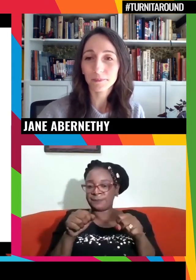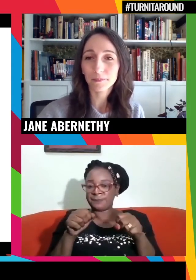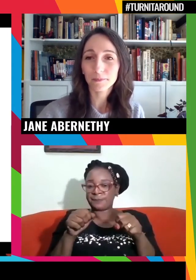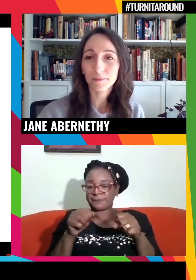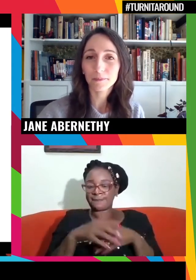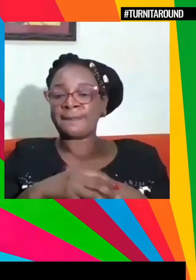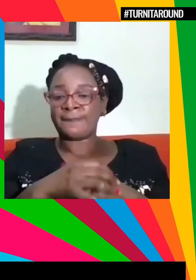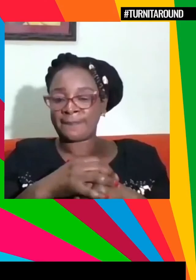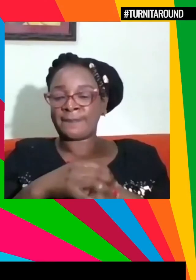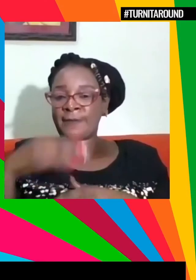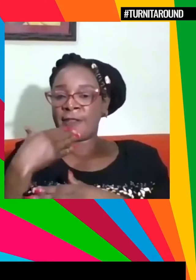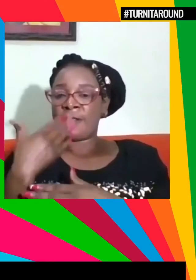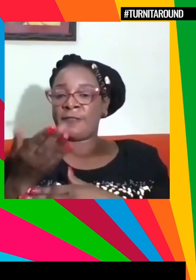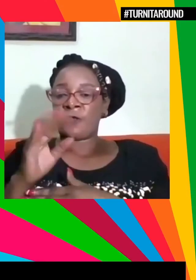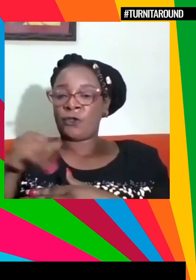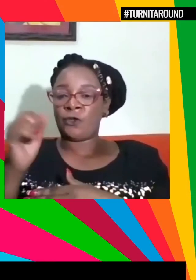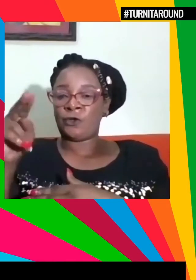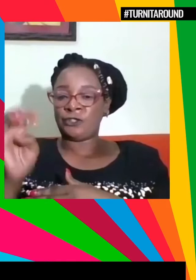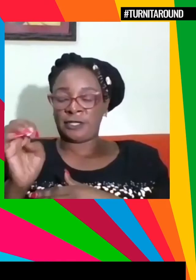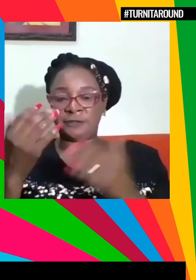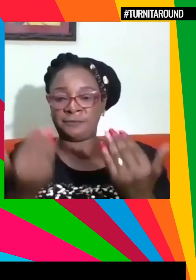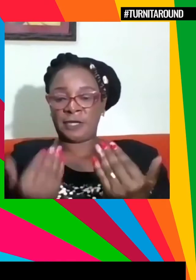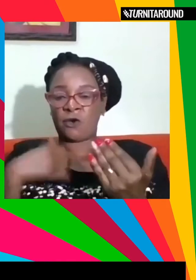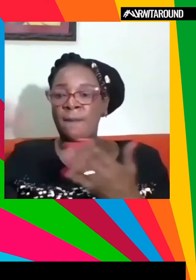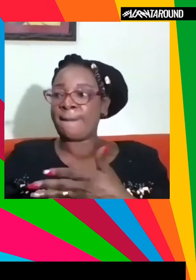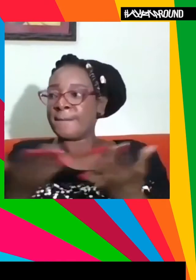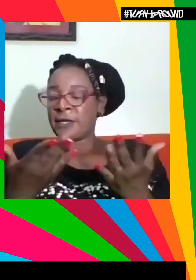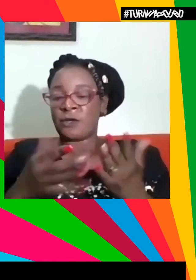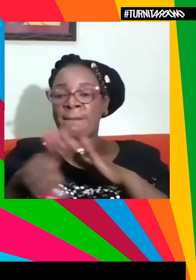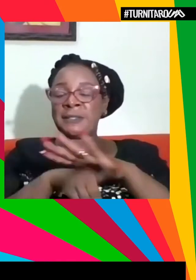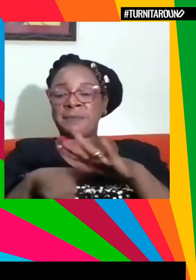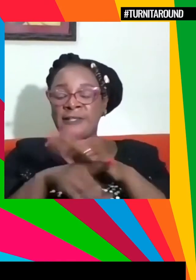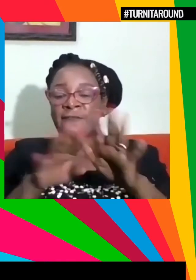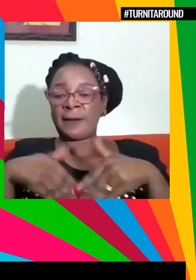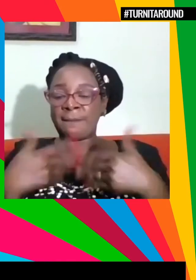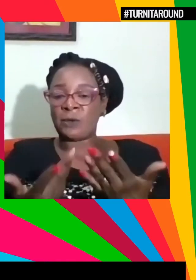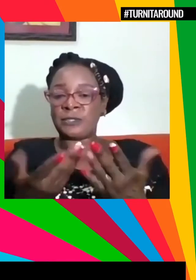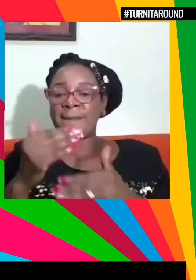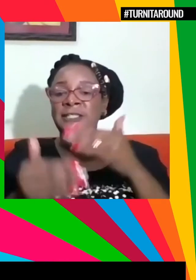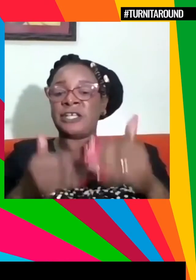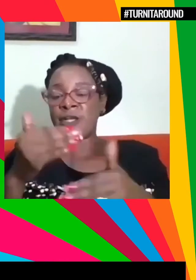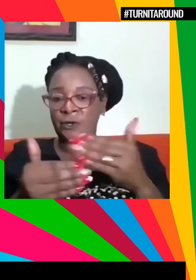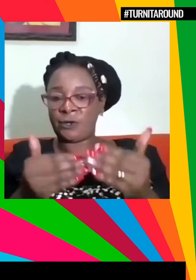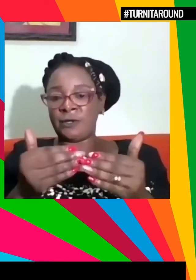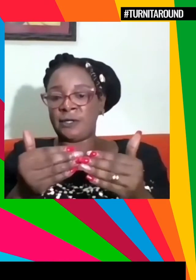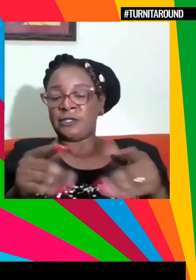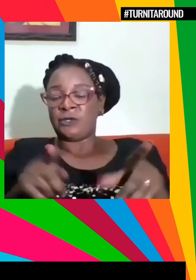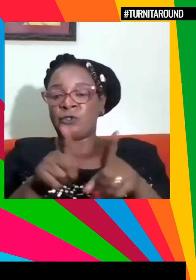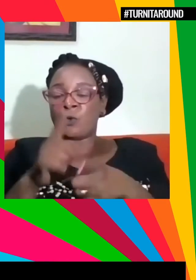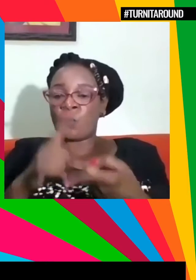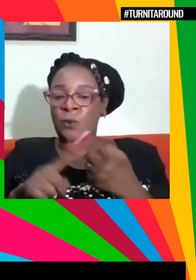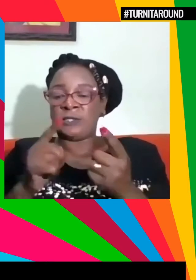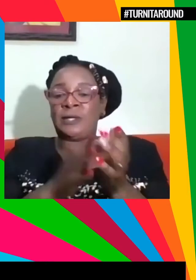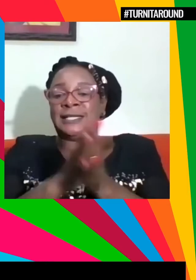Thank you, Jane. And thanks for really bringing in that perspective about the material ingredients and what's really going into